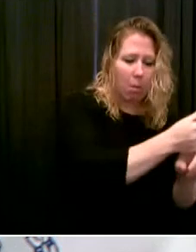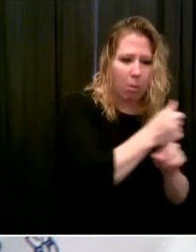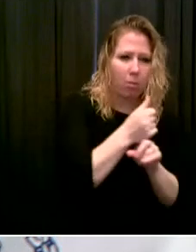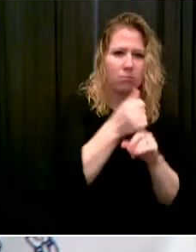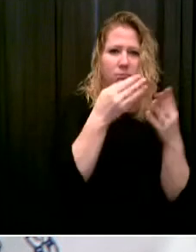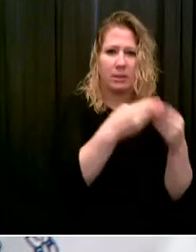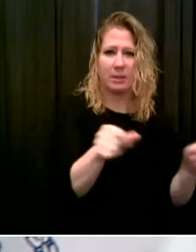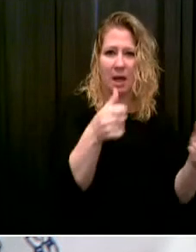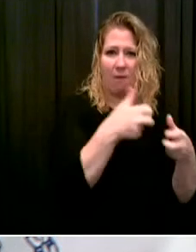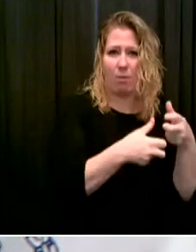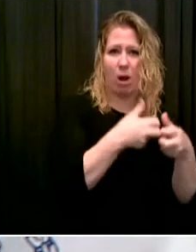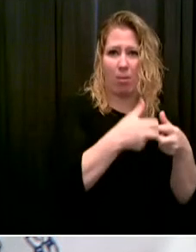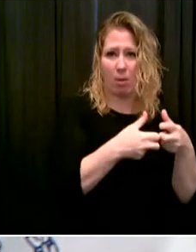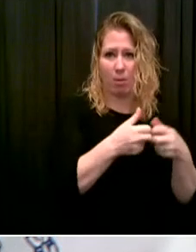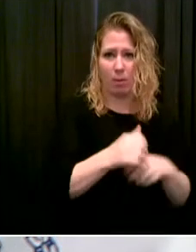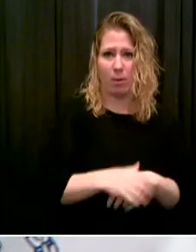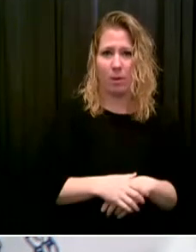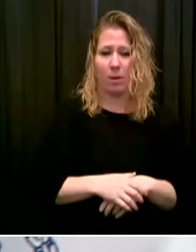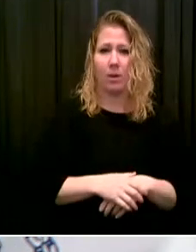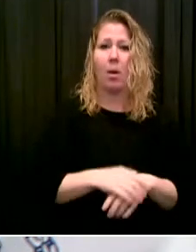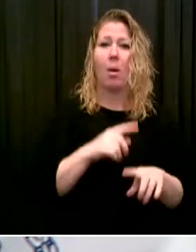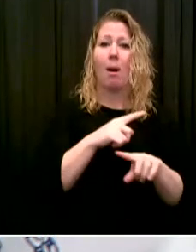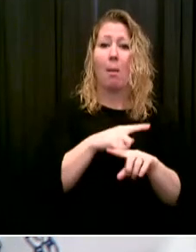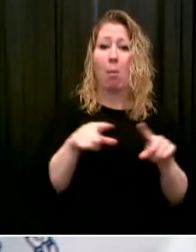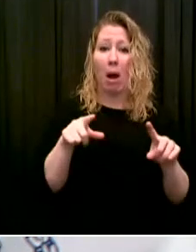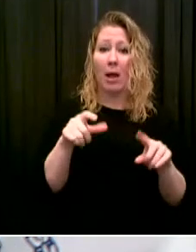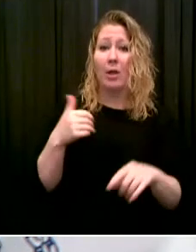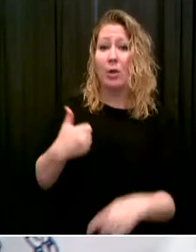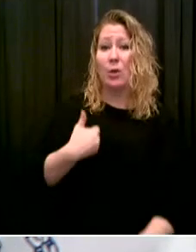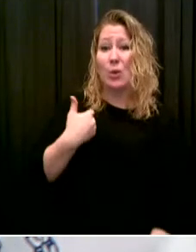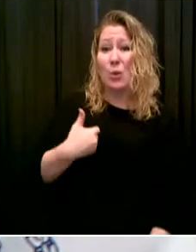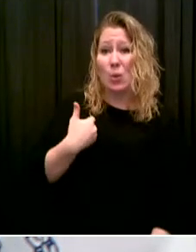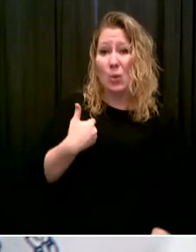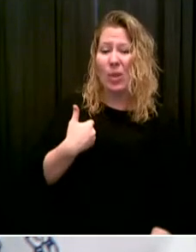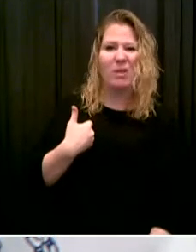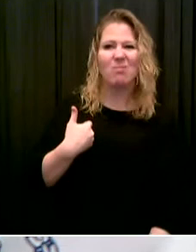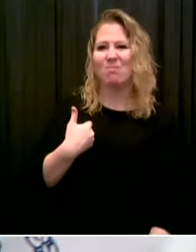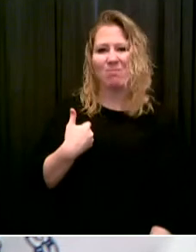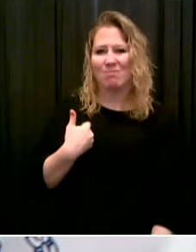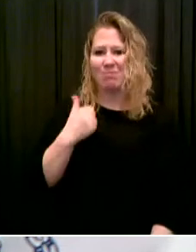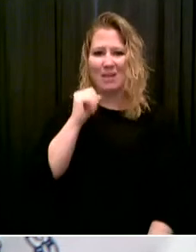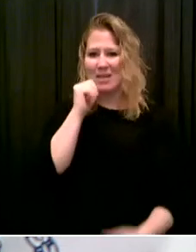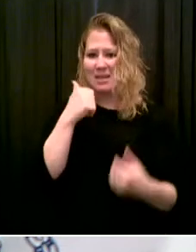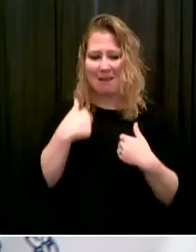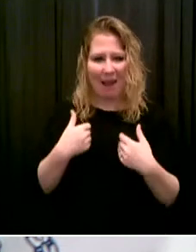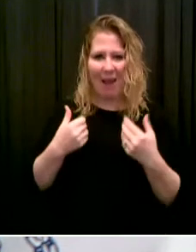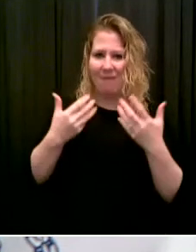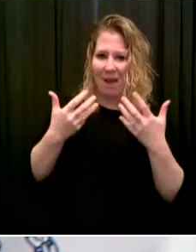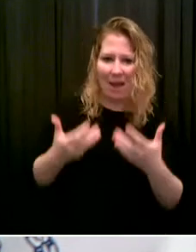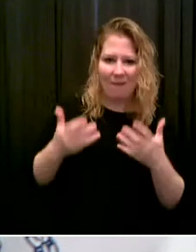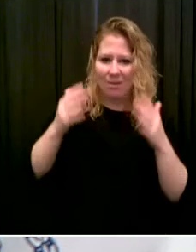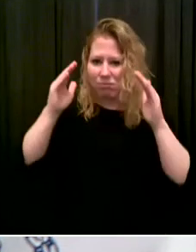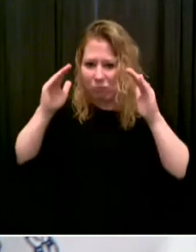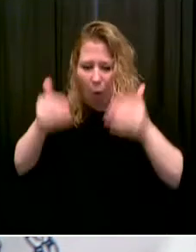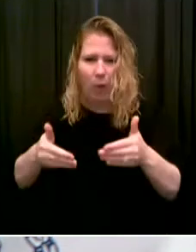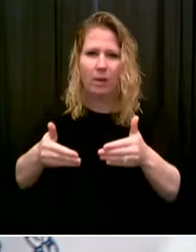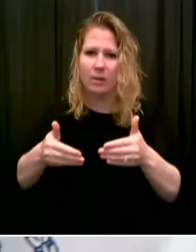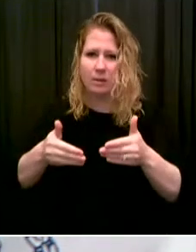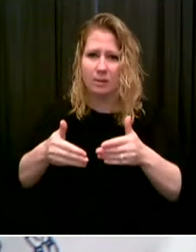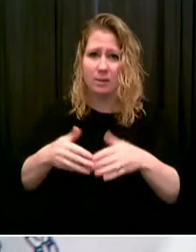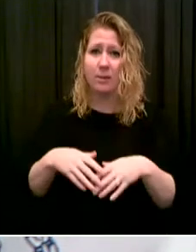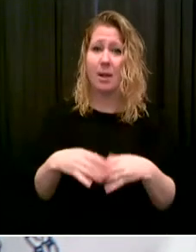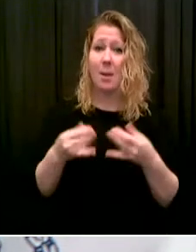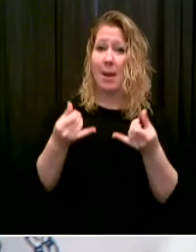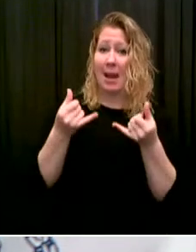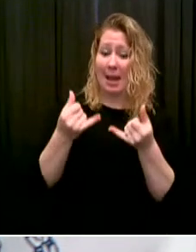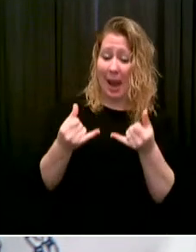on services with youth. So now, since last year, with the addition of the youth coordination officers and providing additional training